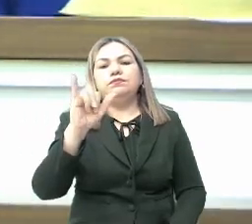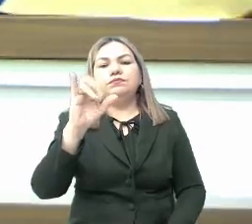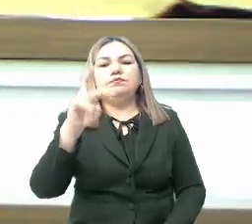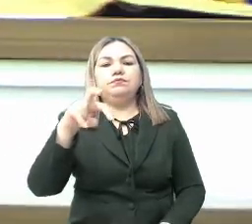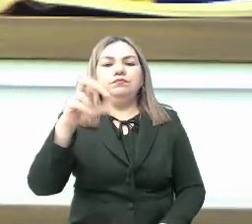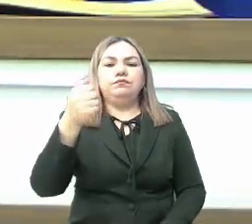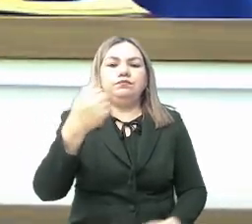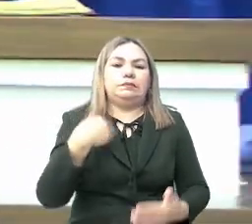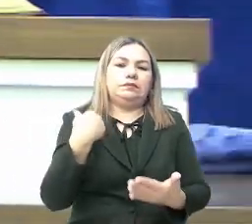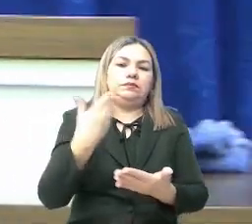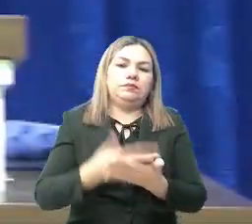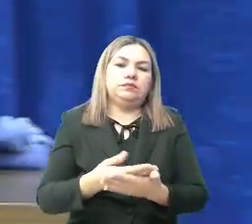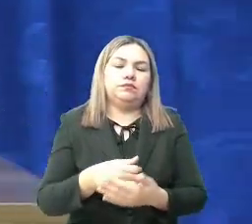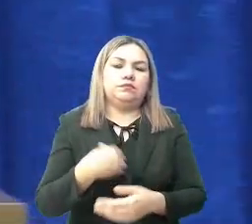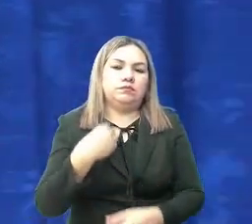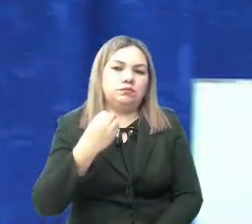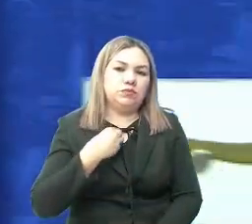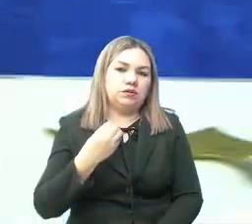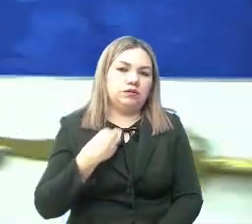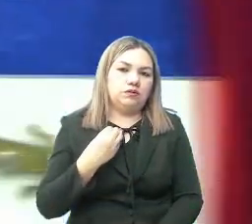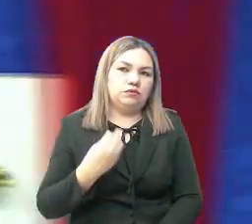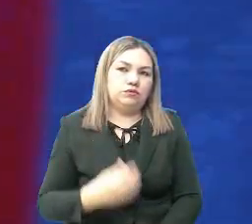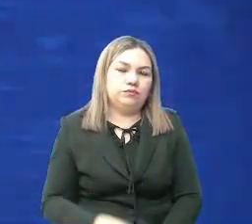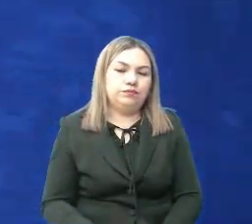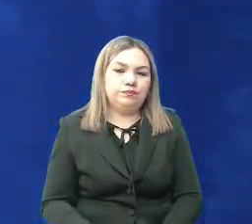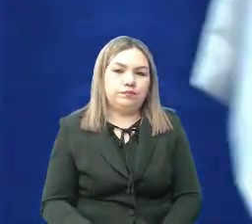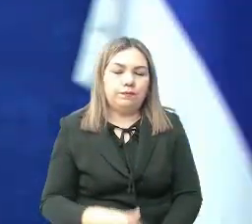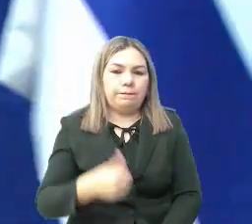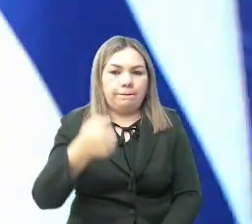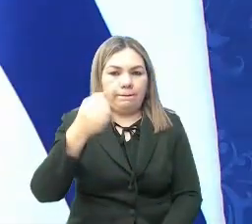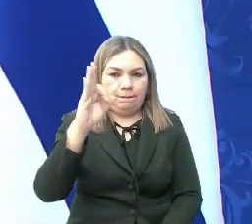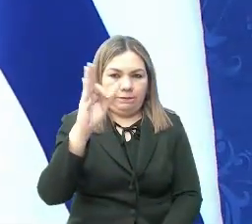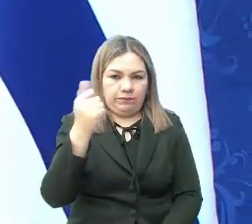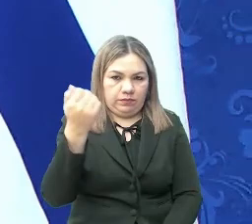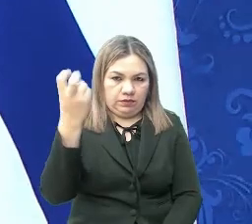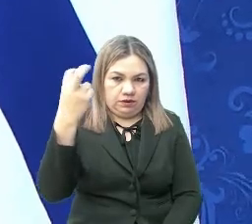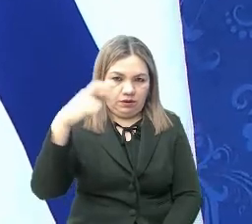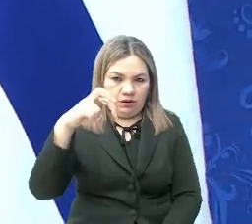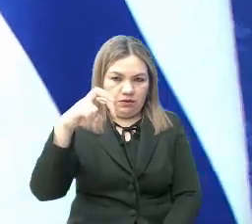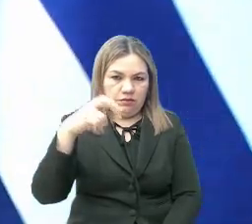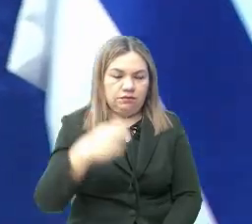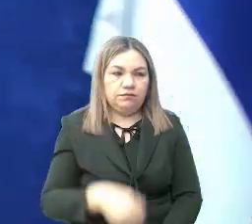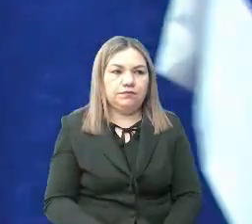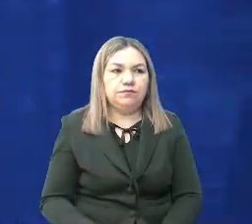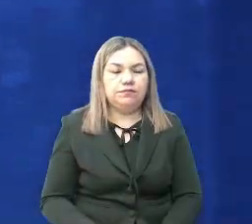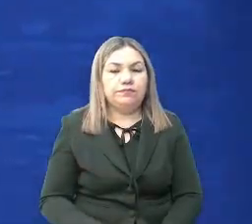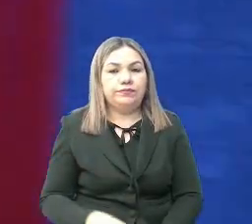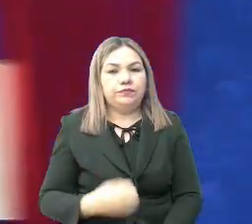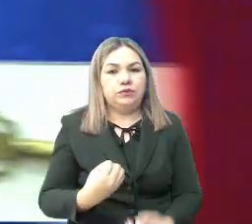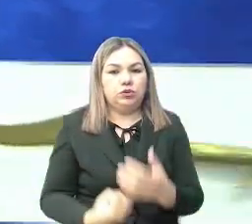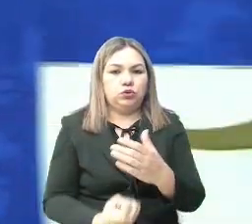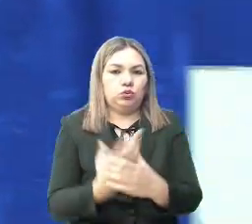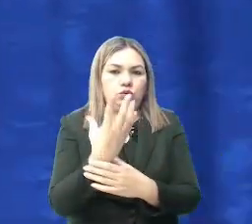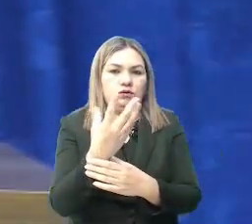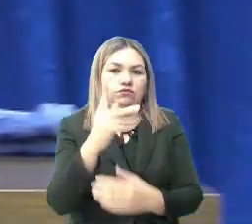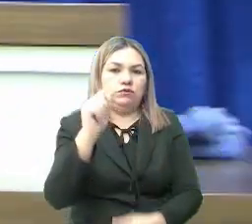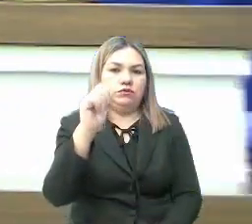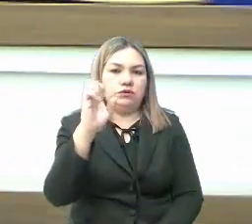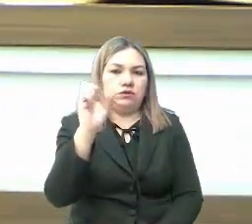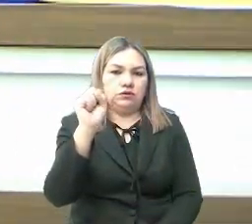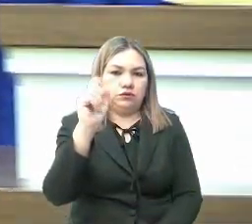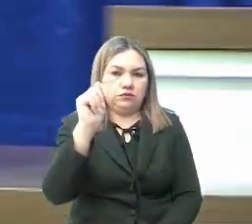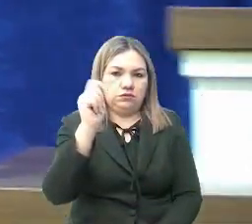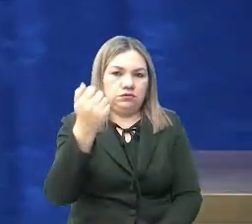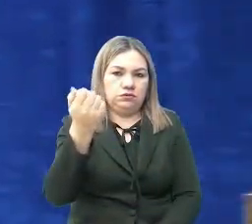This is what happened with Adam when he lost his divine nature, when he sinned. But there in the New Testament, the